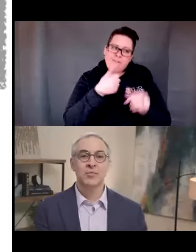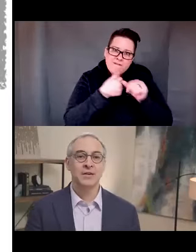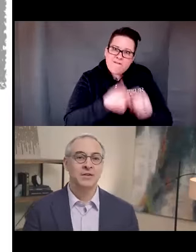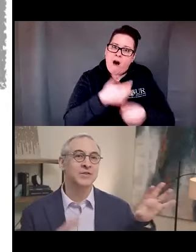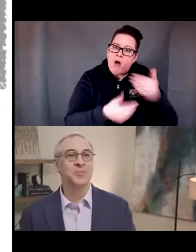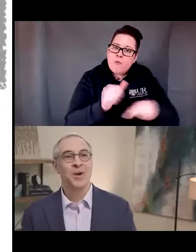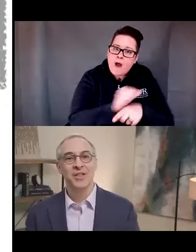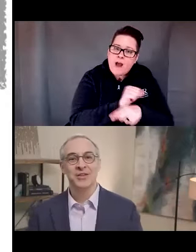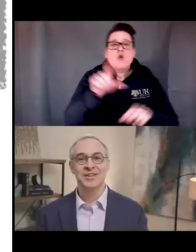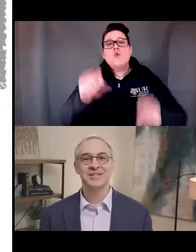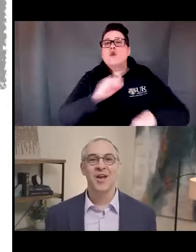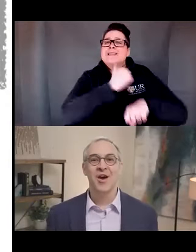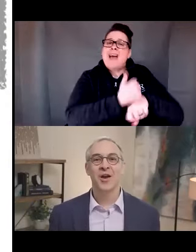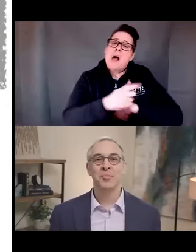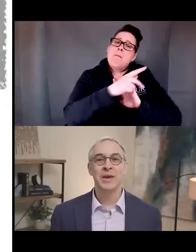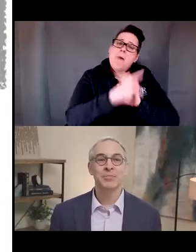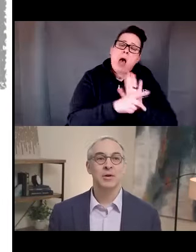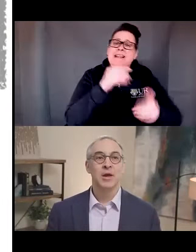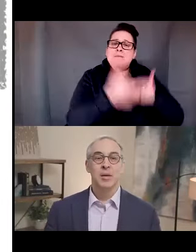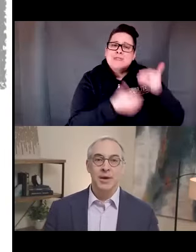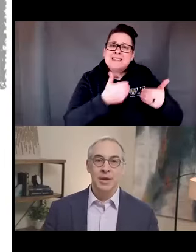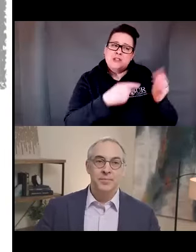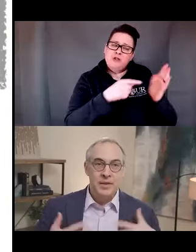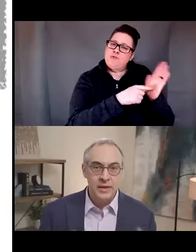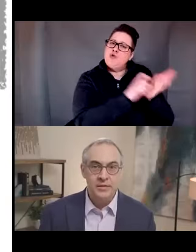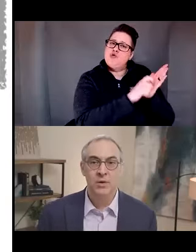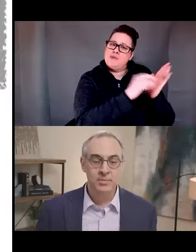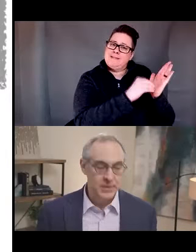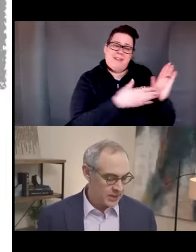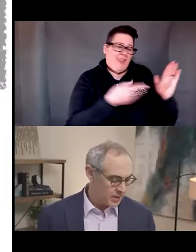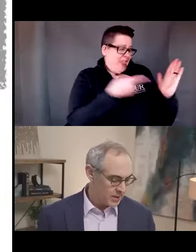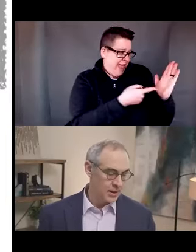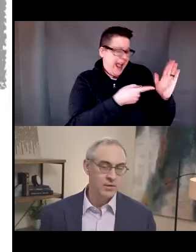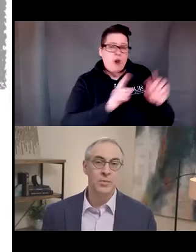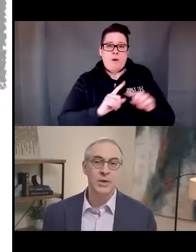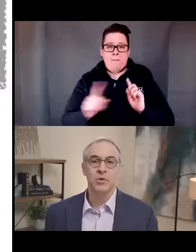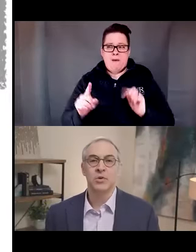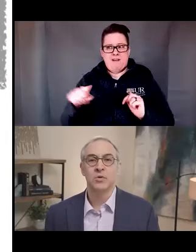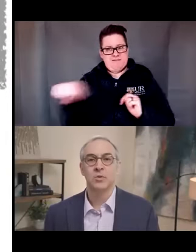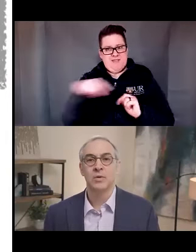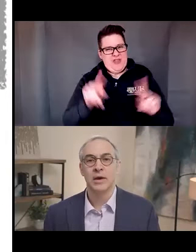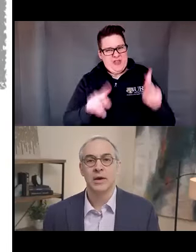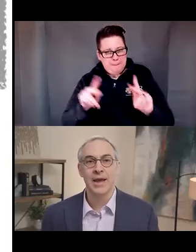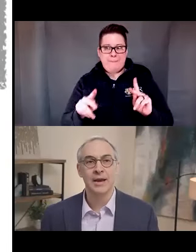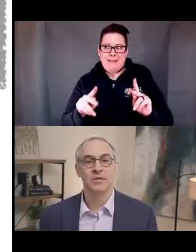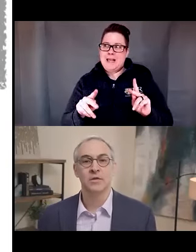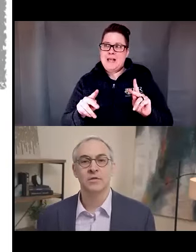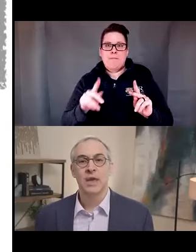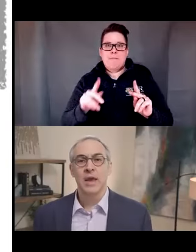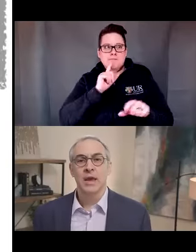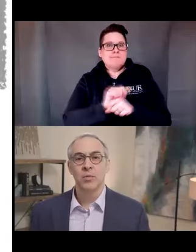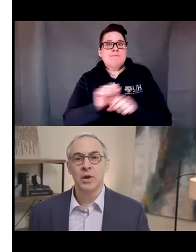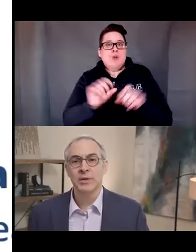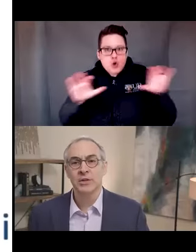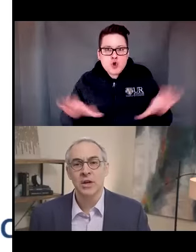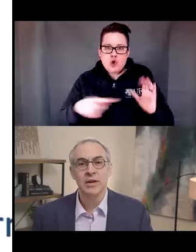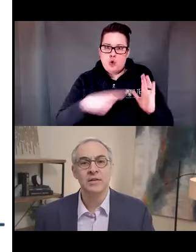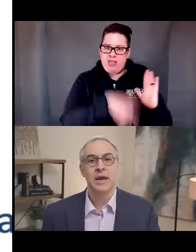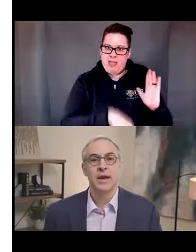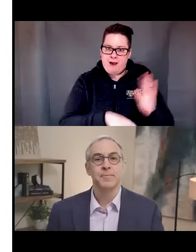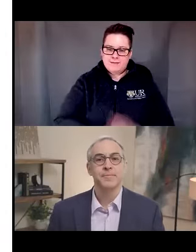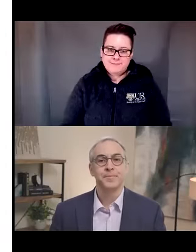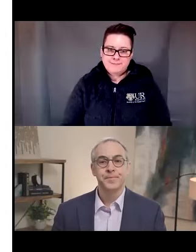have practices and policies on paper, but it's going to be the people who enact those. And what I'll be